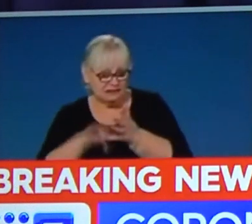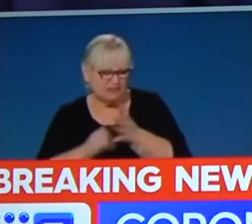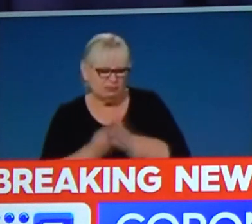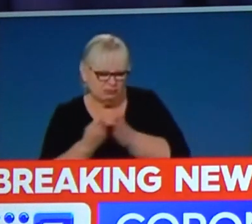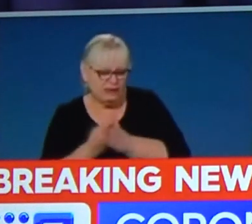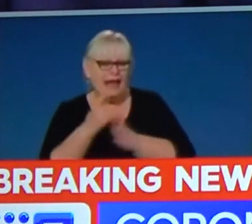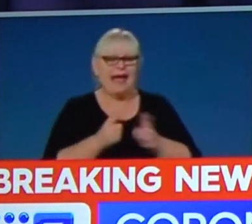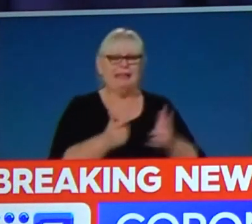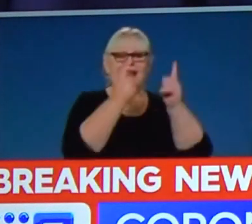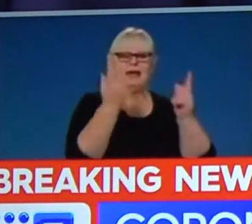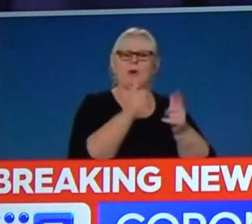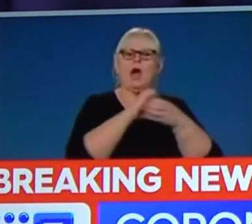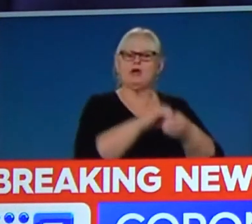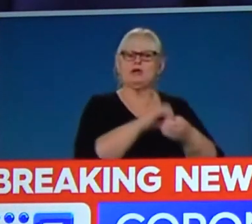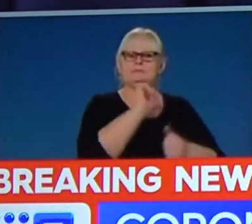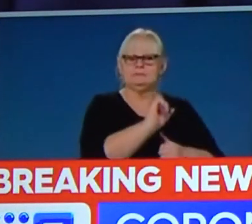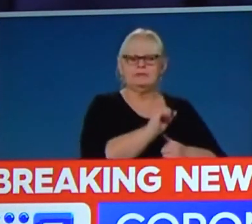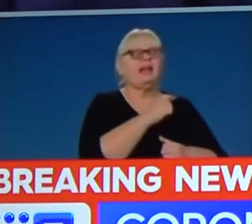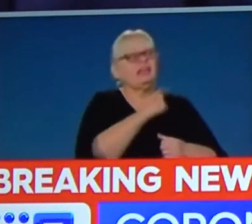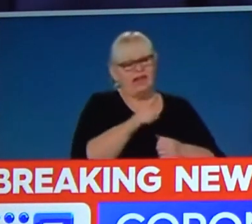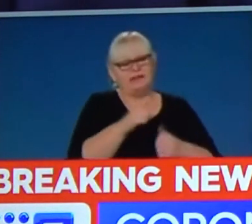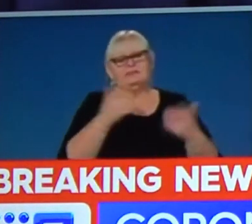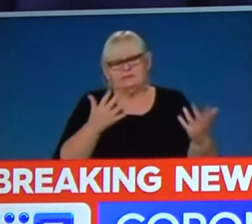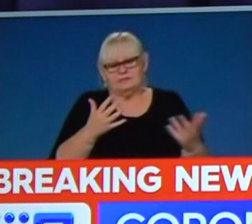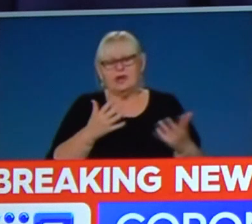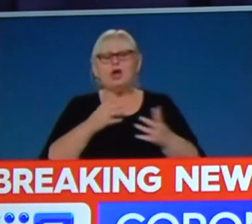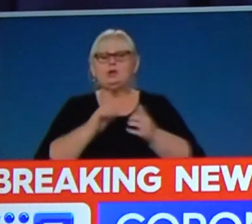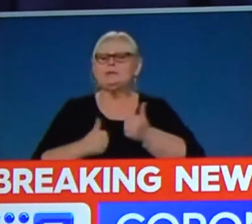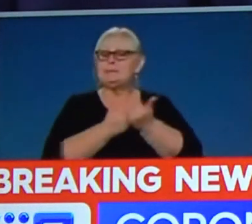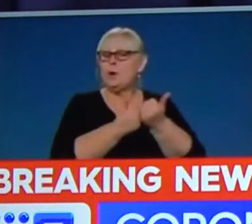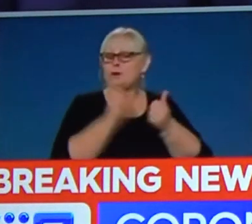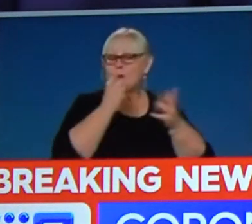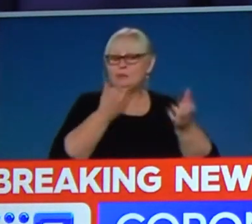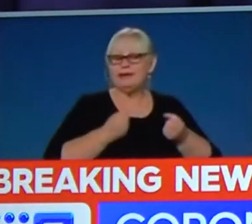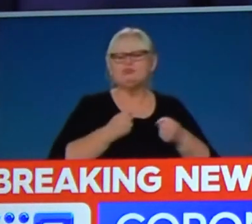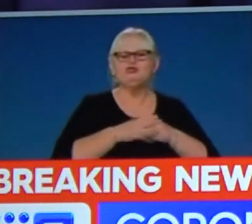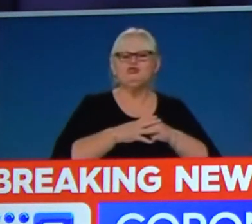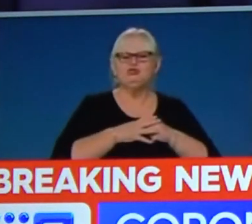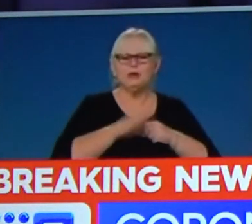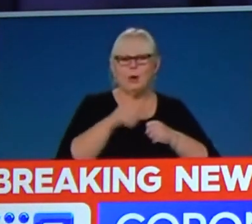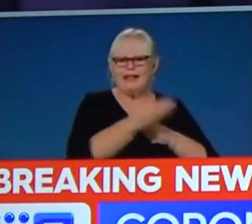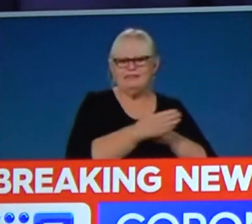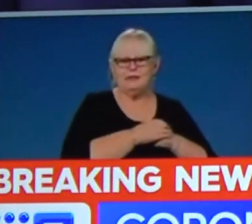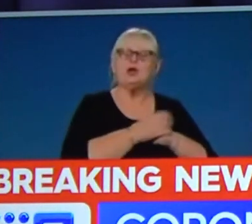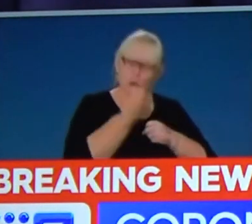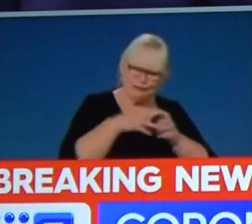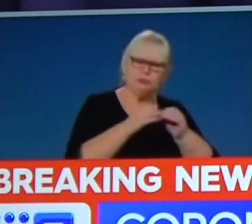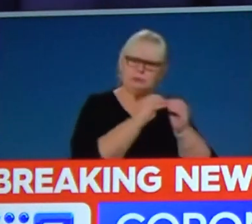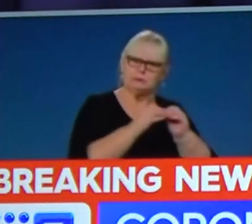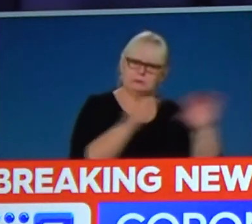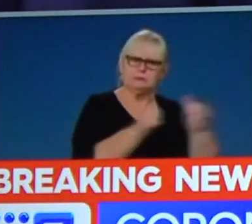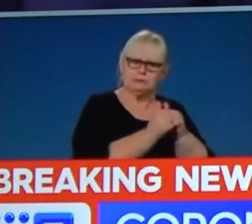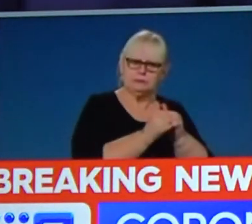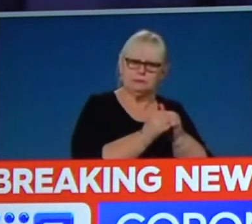between landlords, then the sort of support that you might otherwise expect to receive, you will not receive. This is part